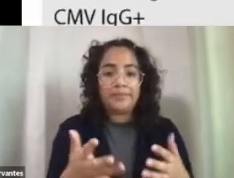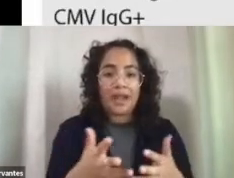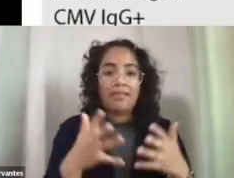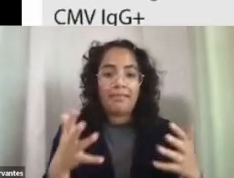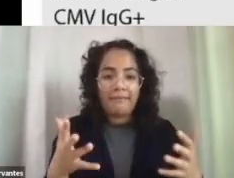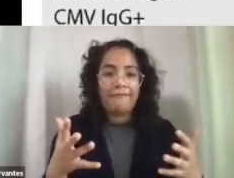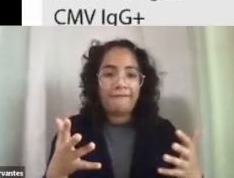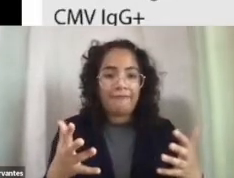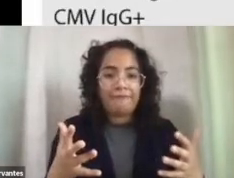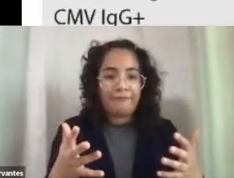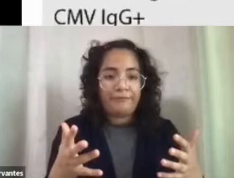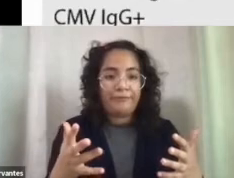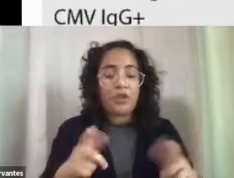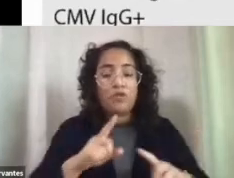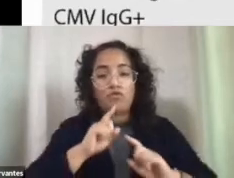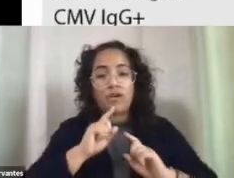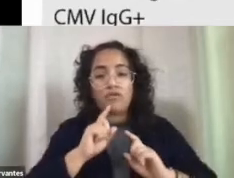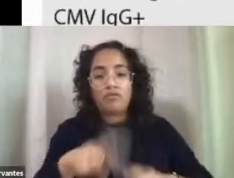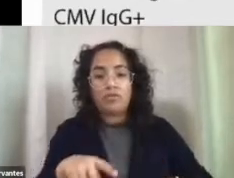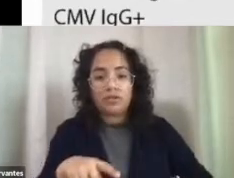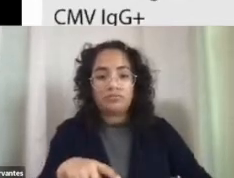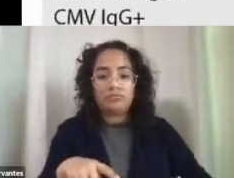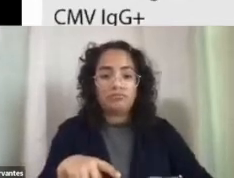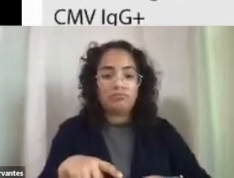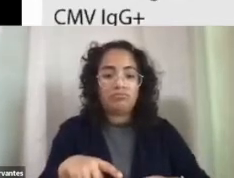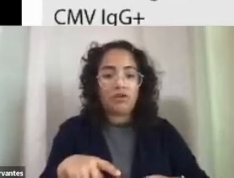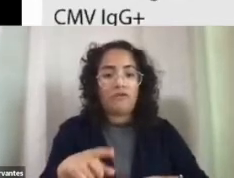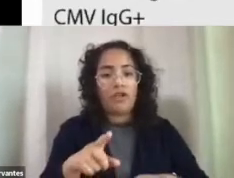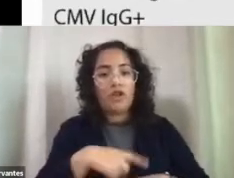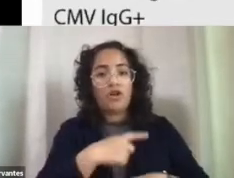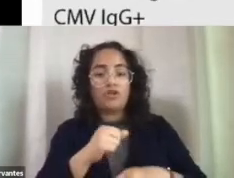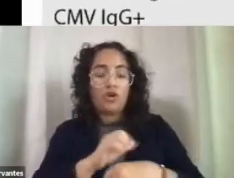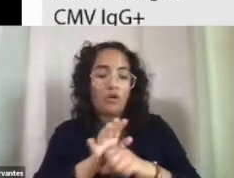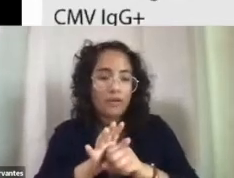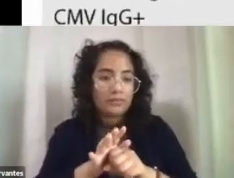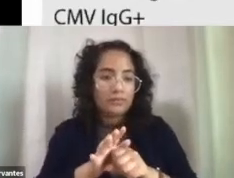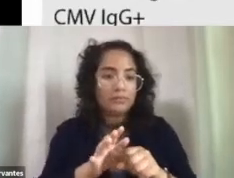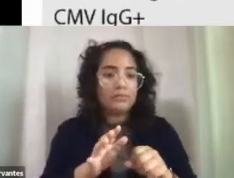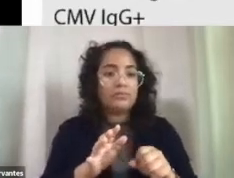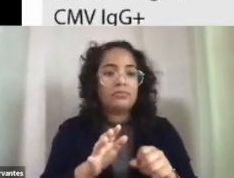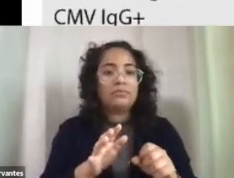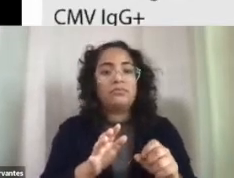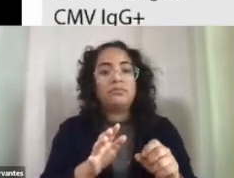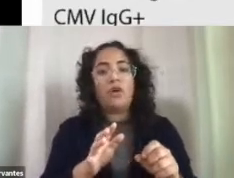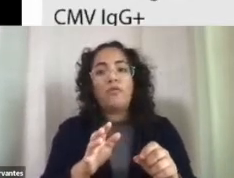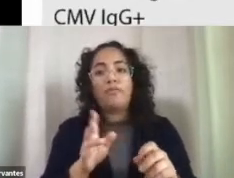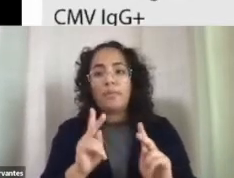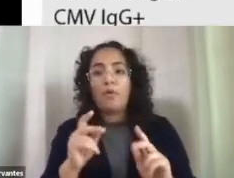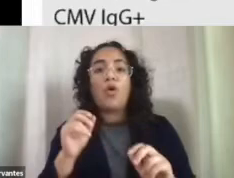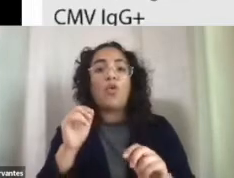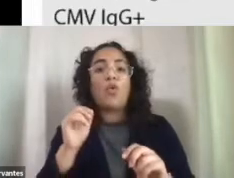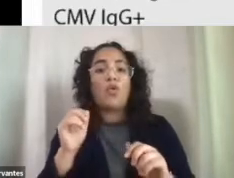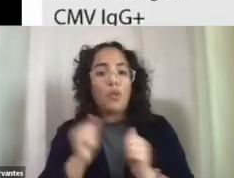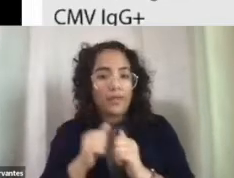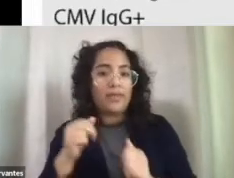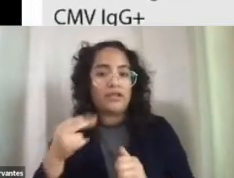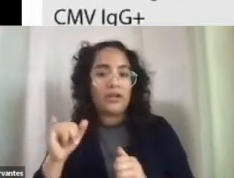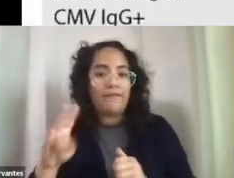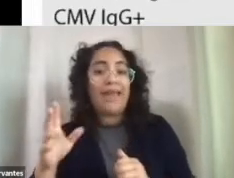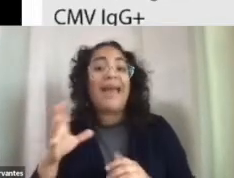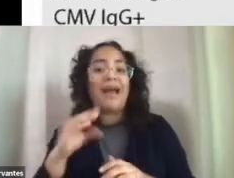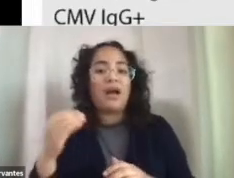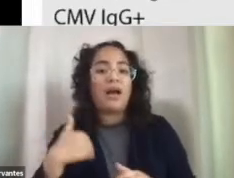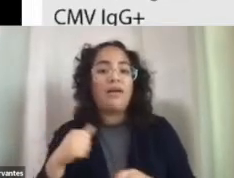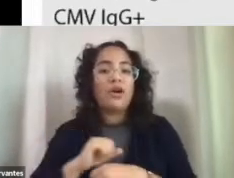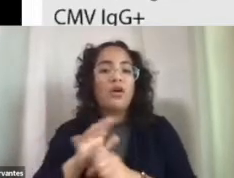increased reporting of long COVID in our participants who are living with HIV and have had COVID are really